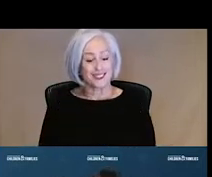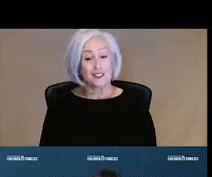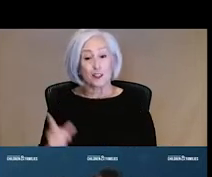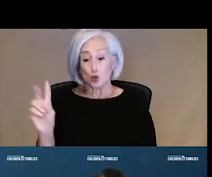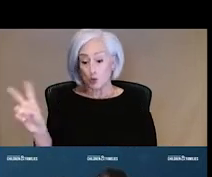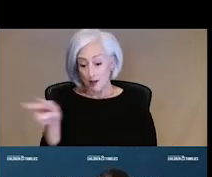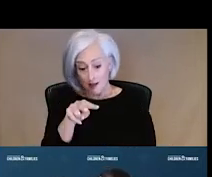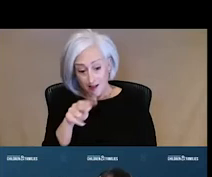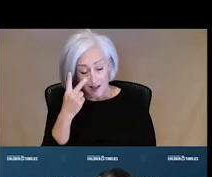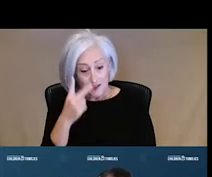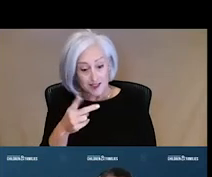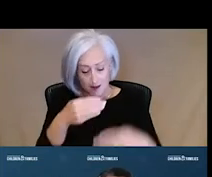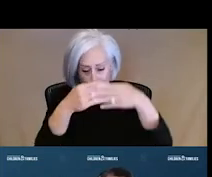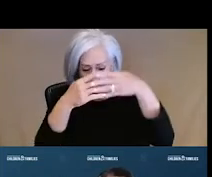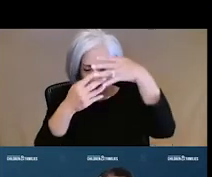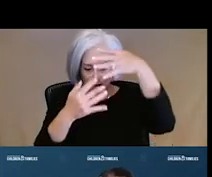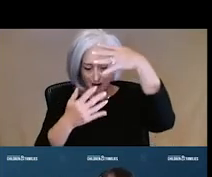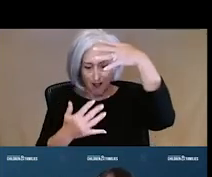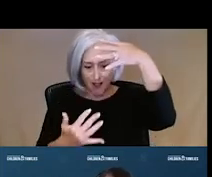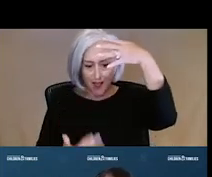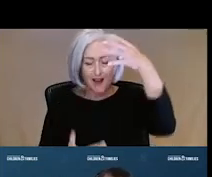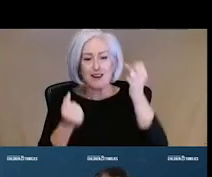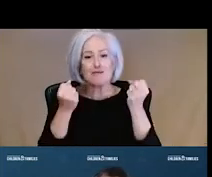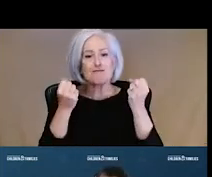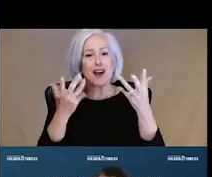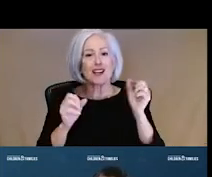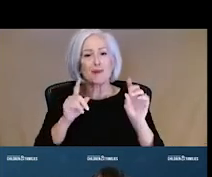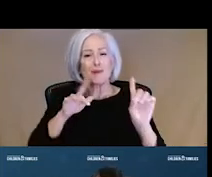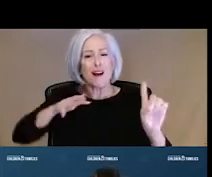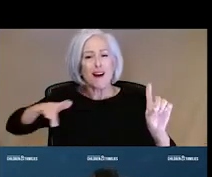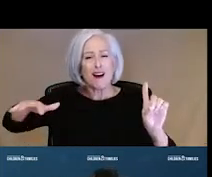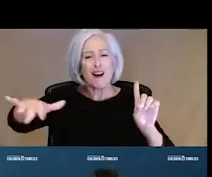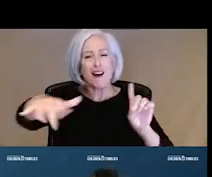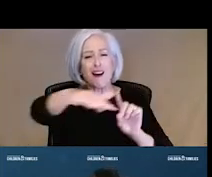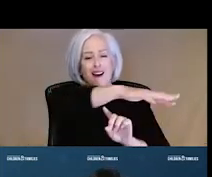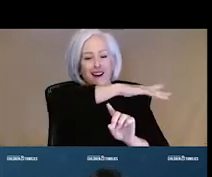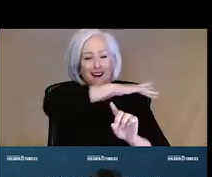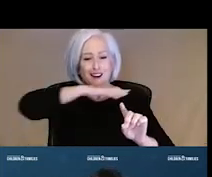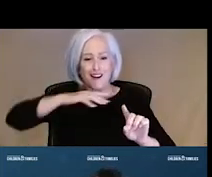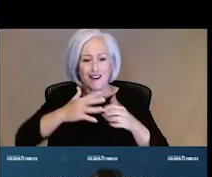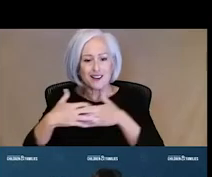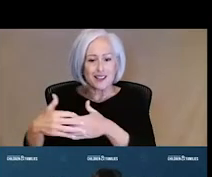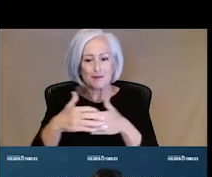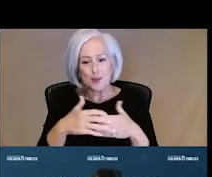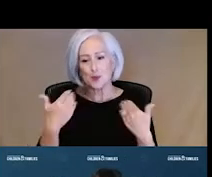great turnout from across the country, territories, tribes. It's really